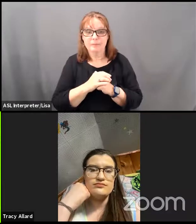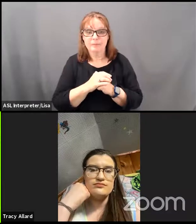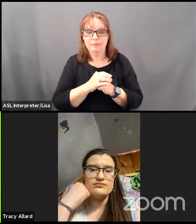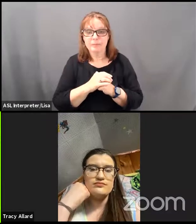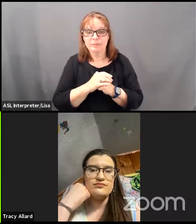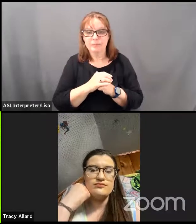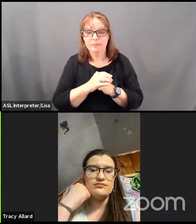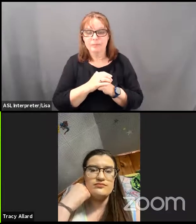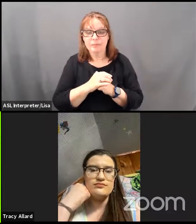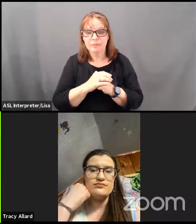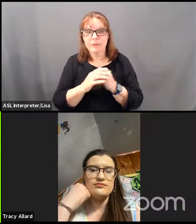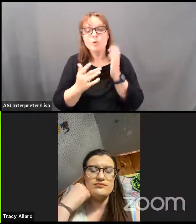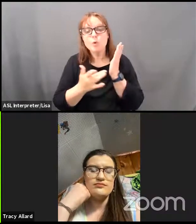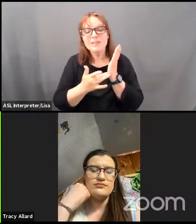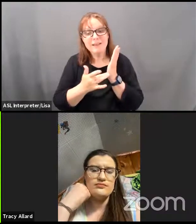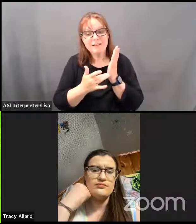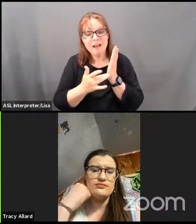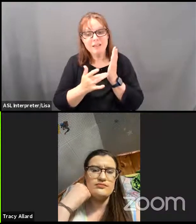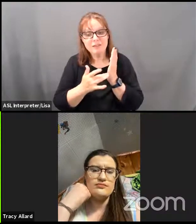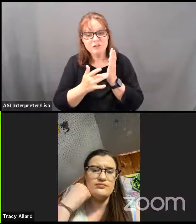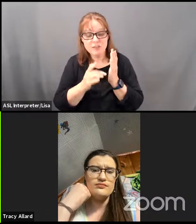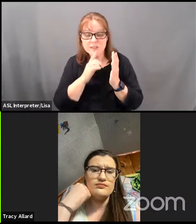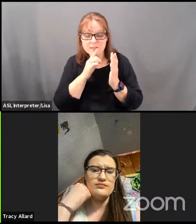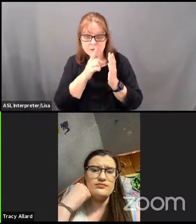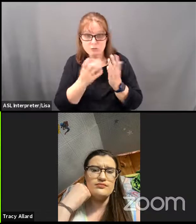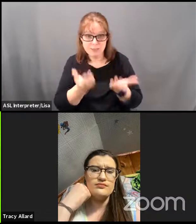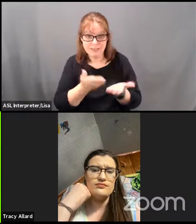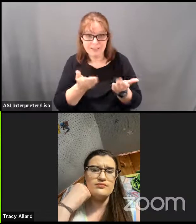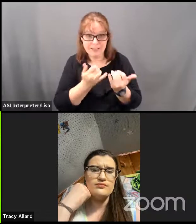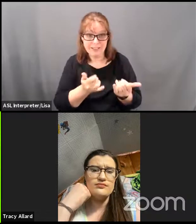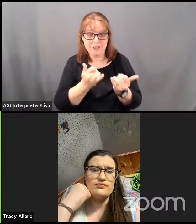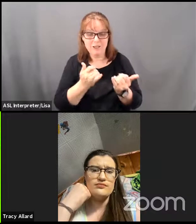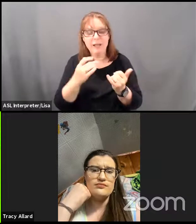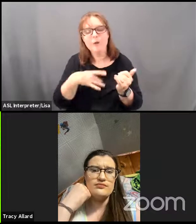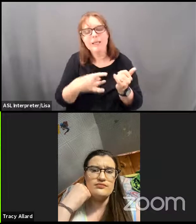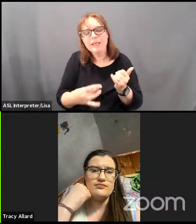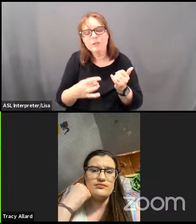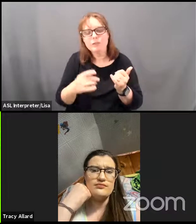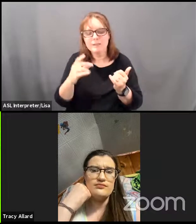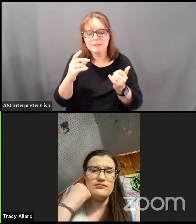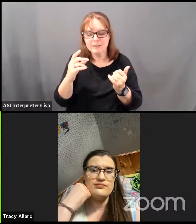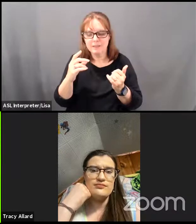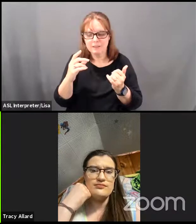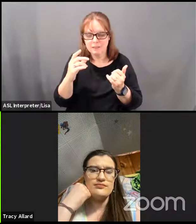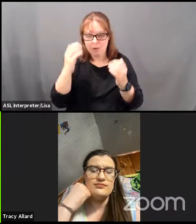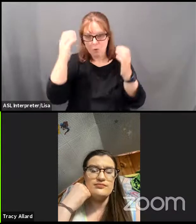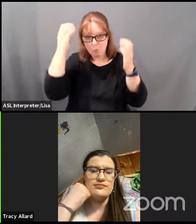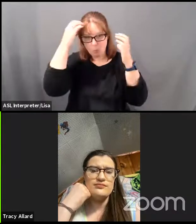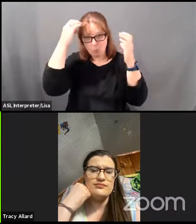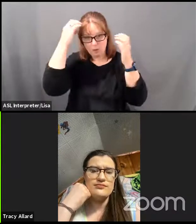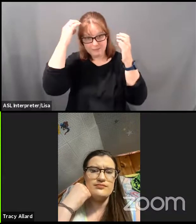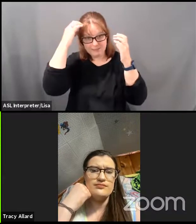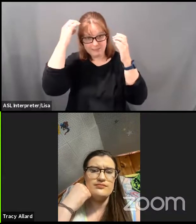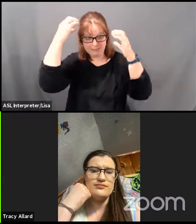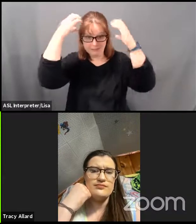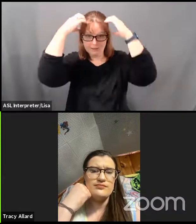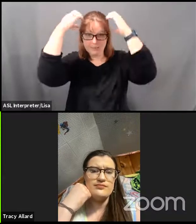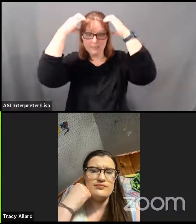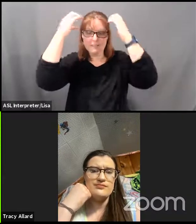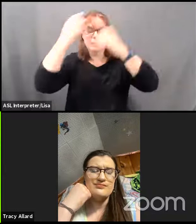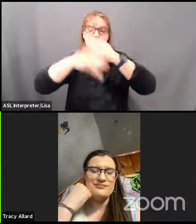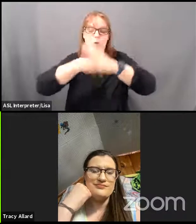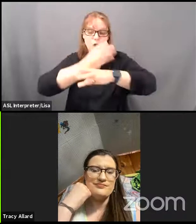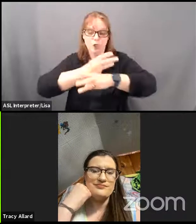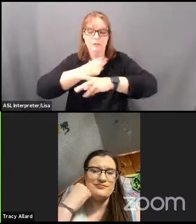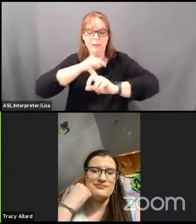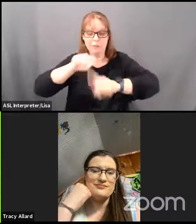here now. It's interesting. I was down in Disney World a couple weeks ago. My wife and I went on vacation for the first time in a year and a half with my kids. And